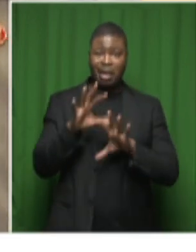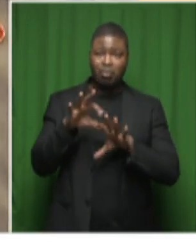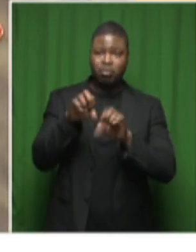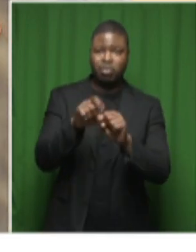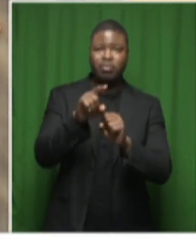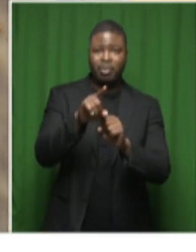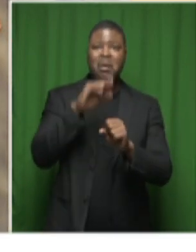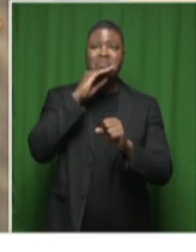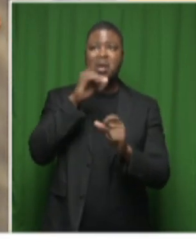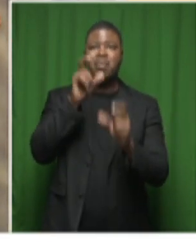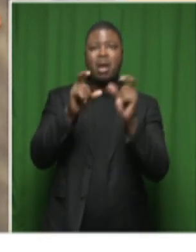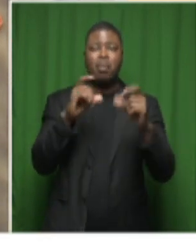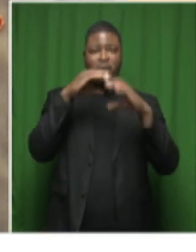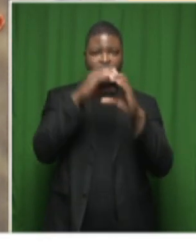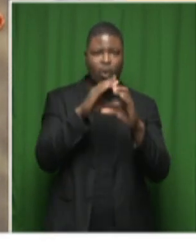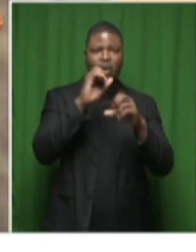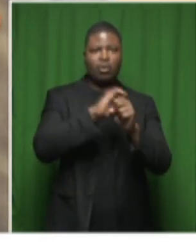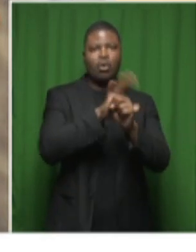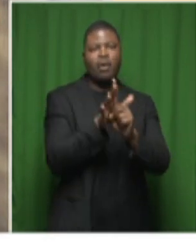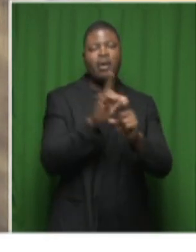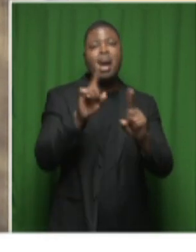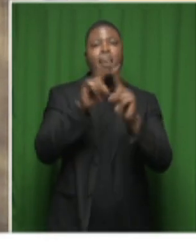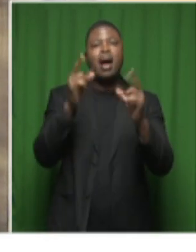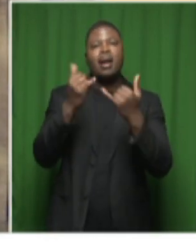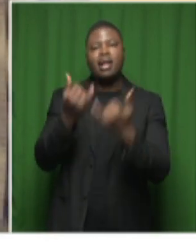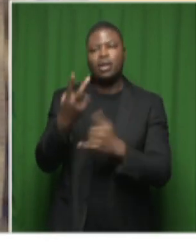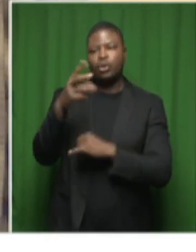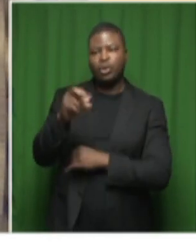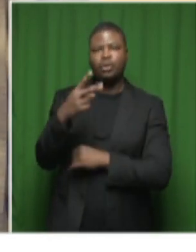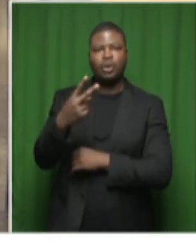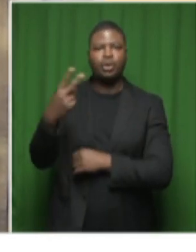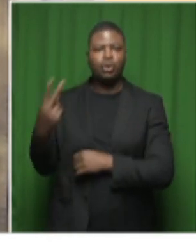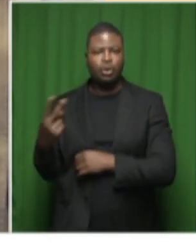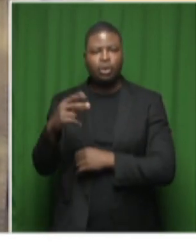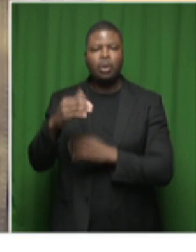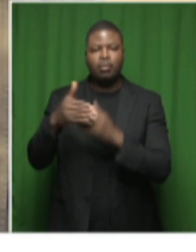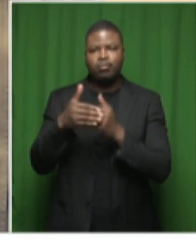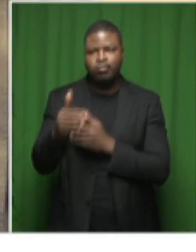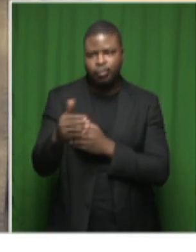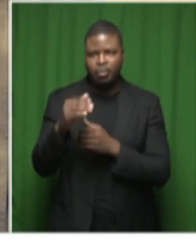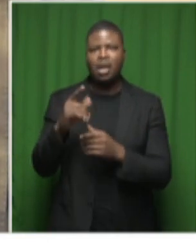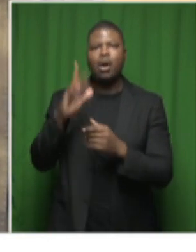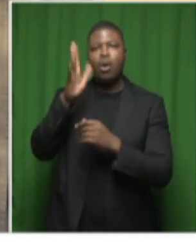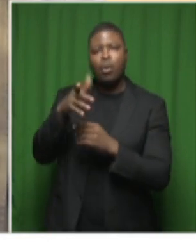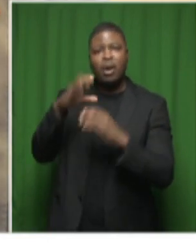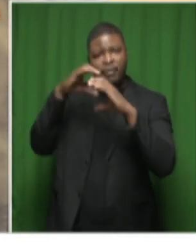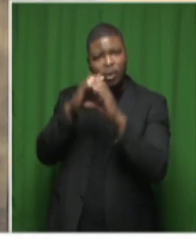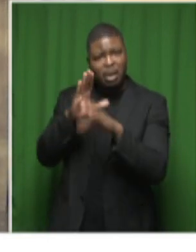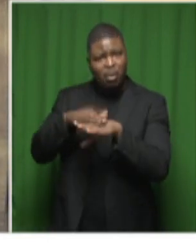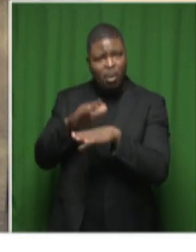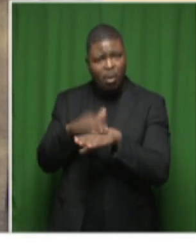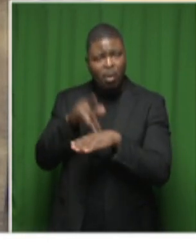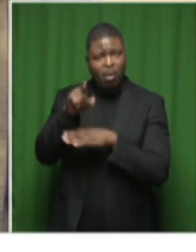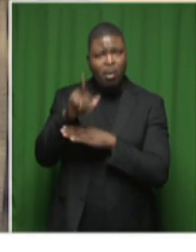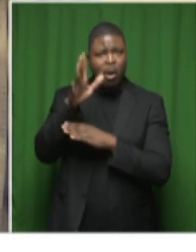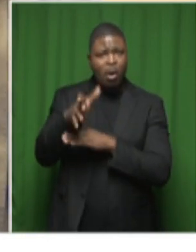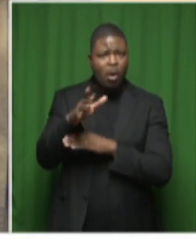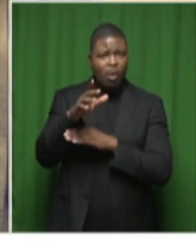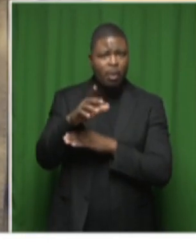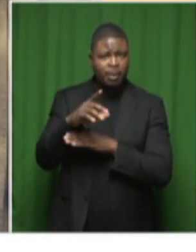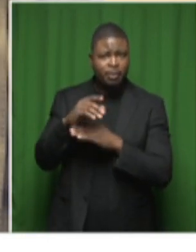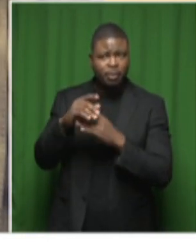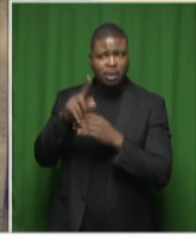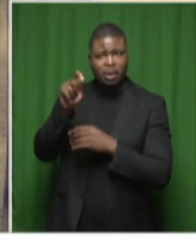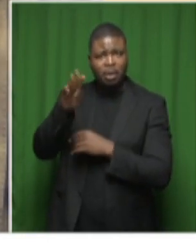with regards to TB control in South Africa now in 2022? I would say the indications are there. They're